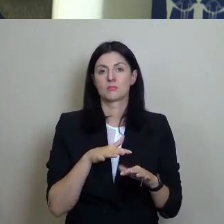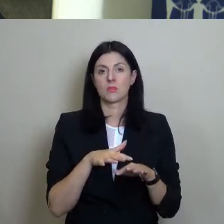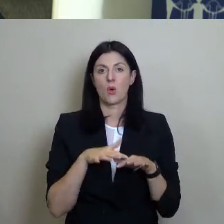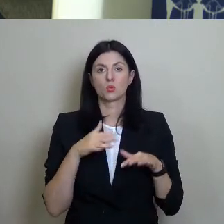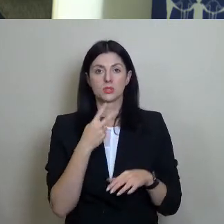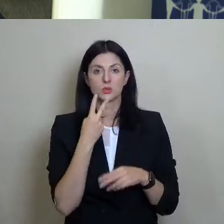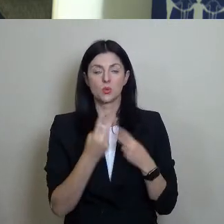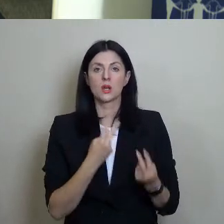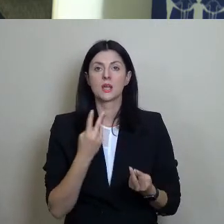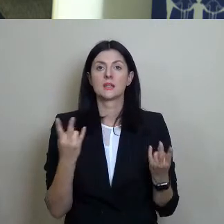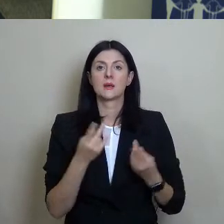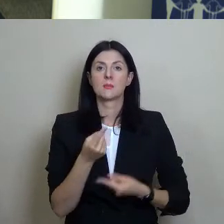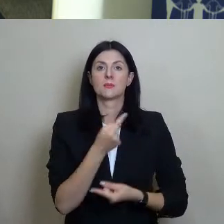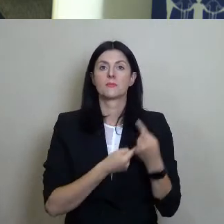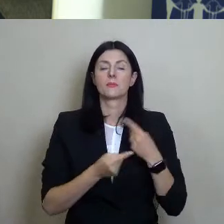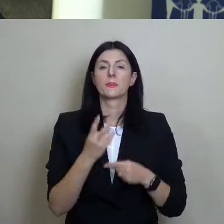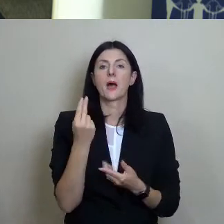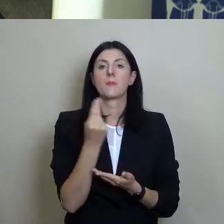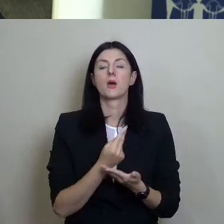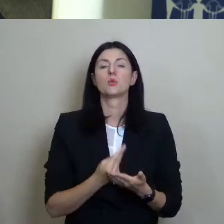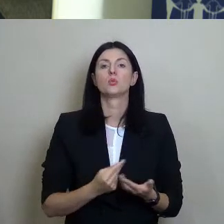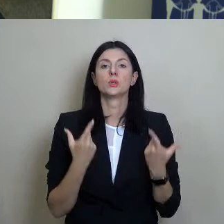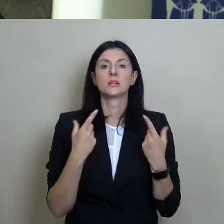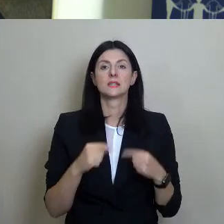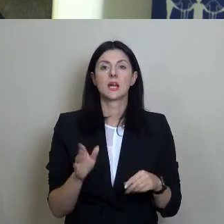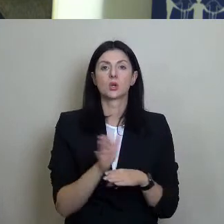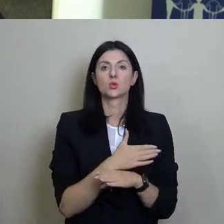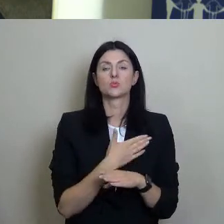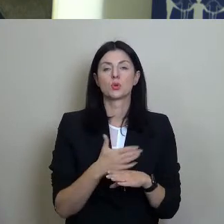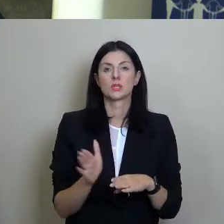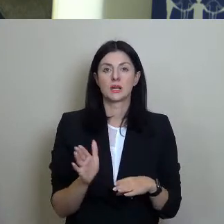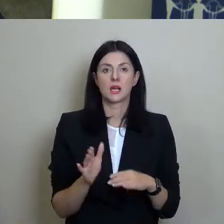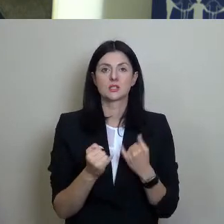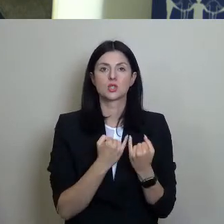Vladimir. We have to go back to the figure